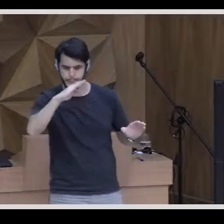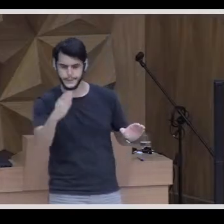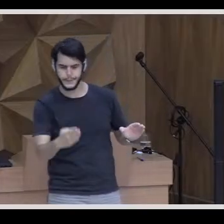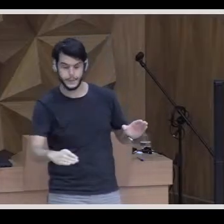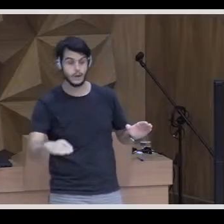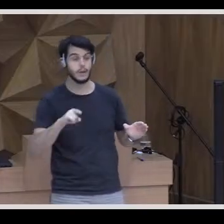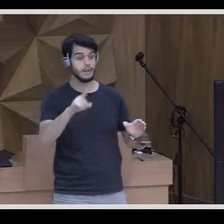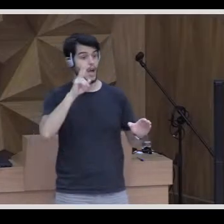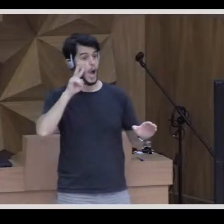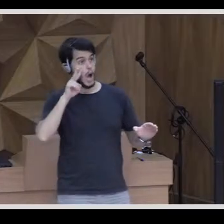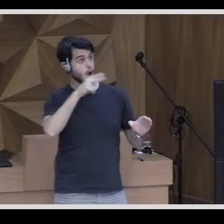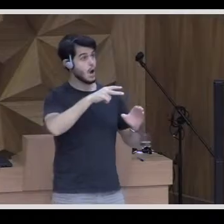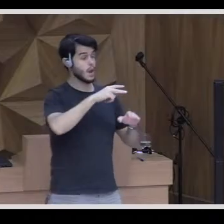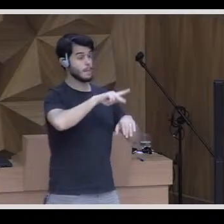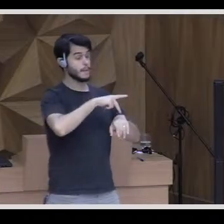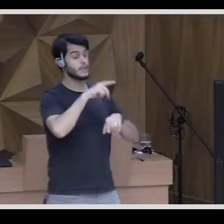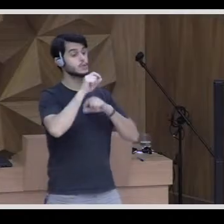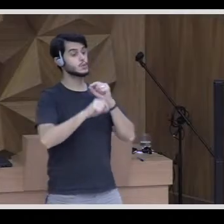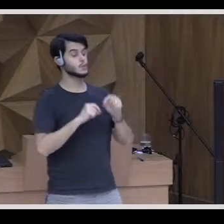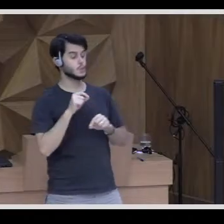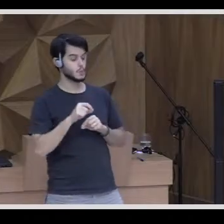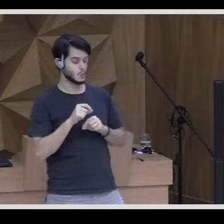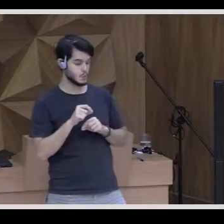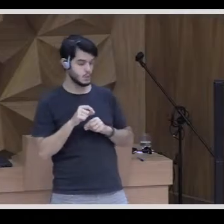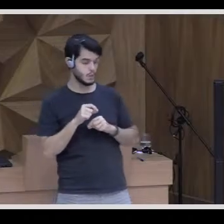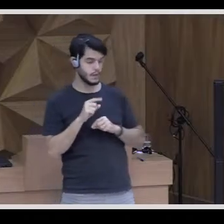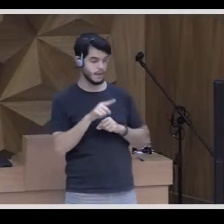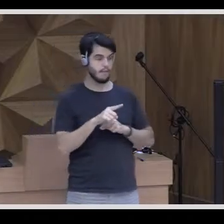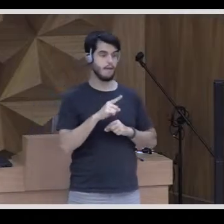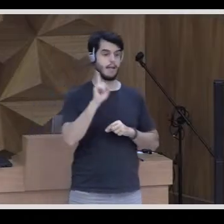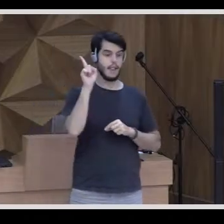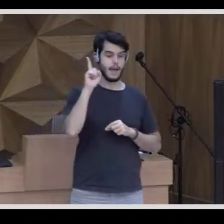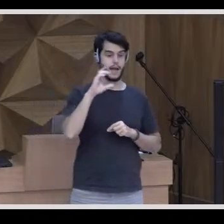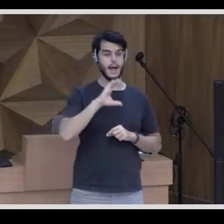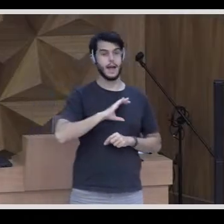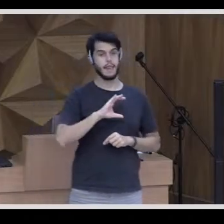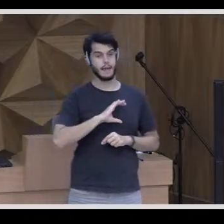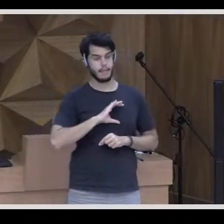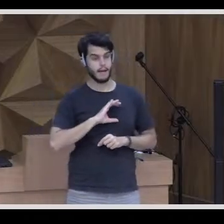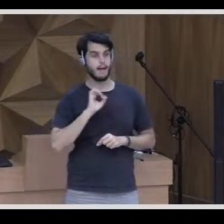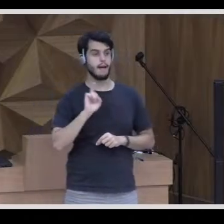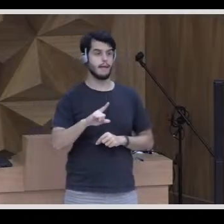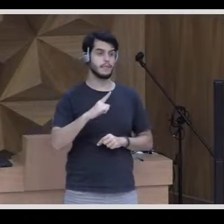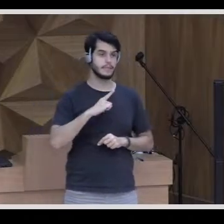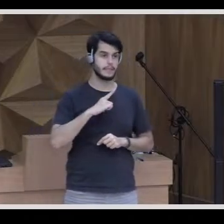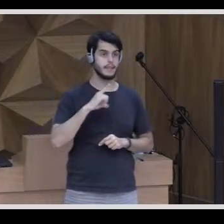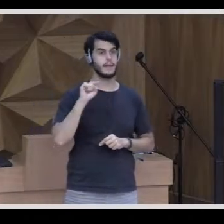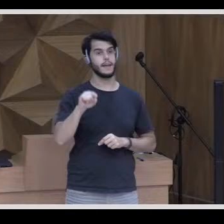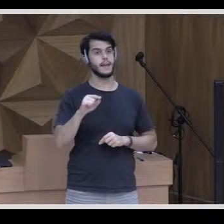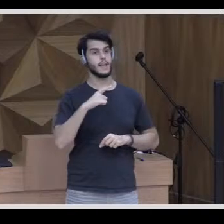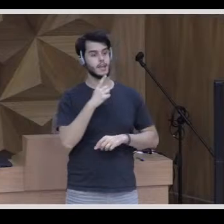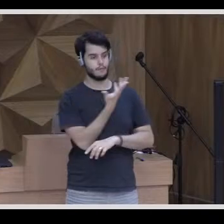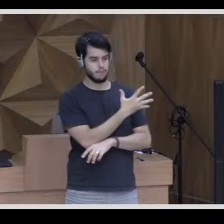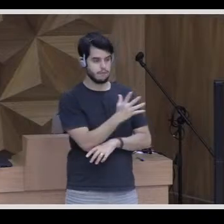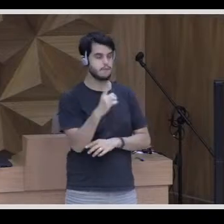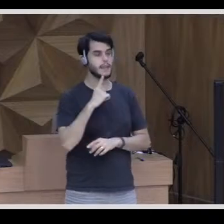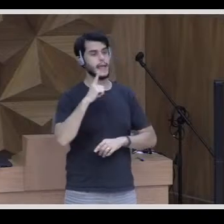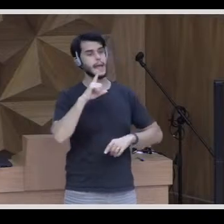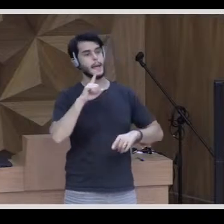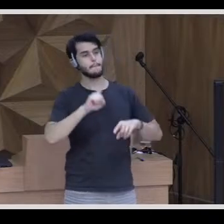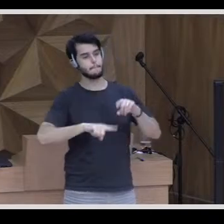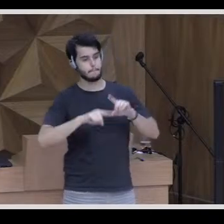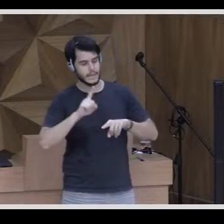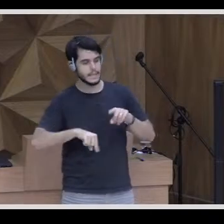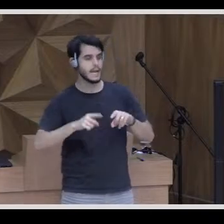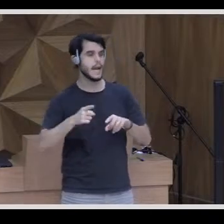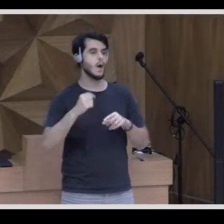has way more forestry than we do, it's a very mechanized industry. So they use lots of machinery,